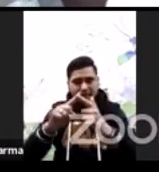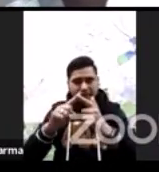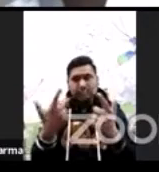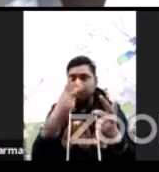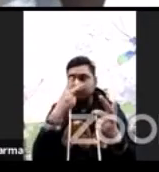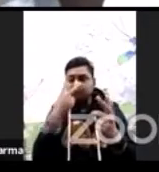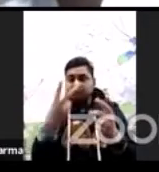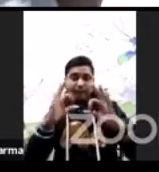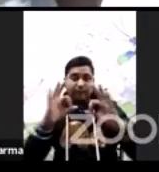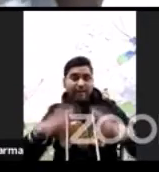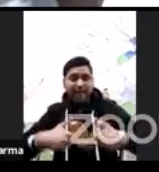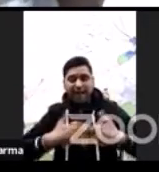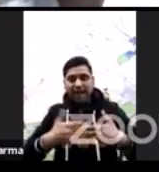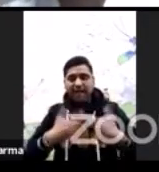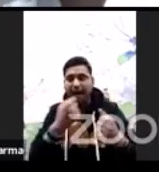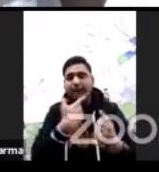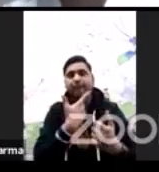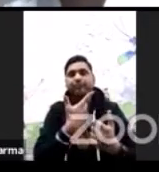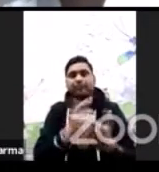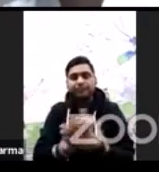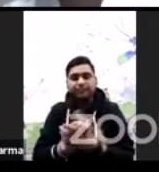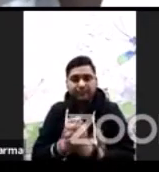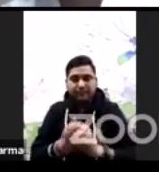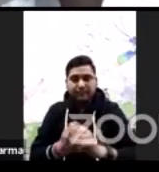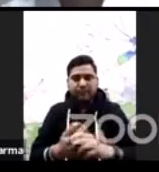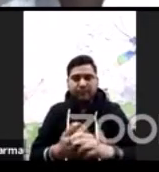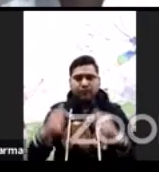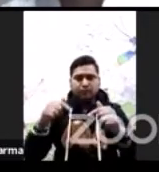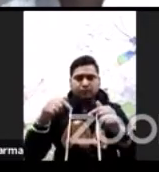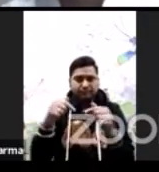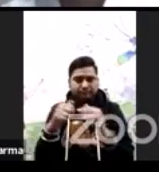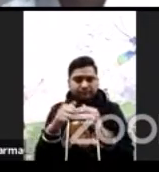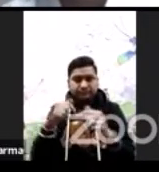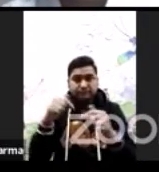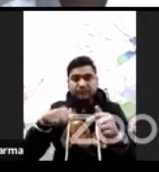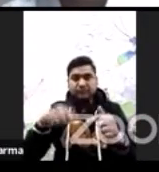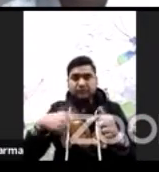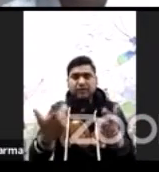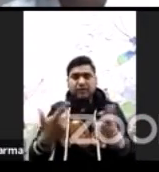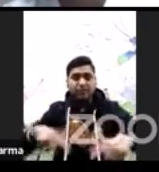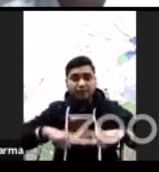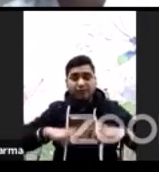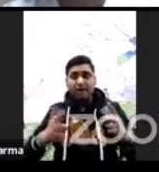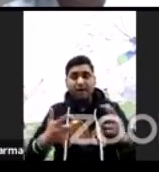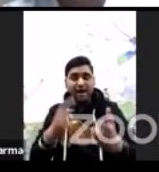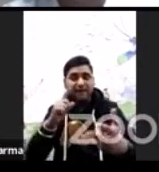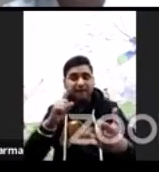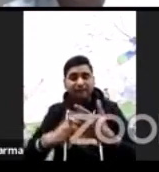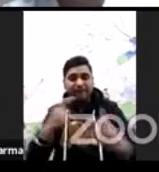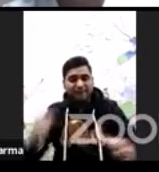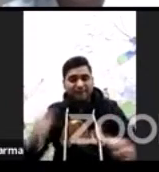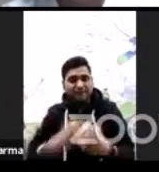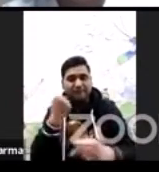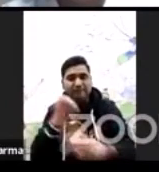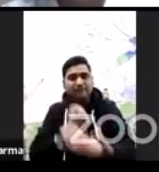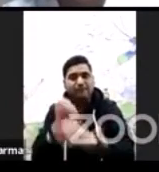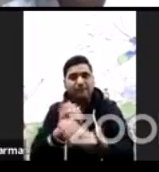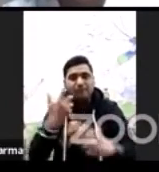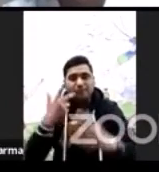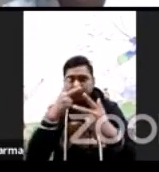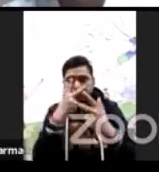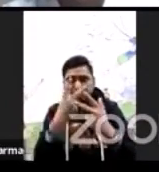company, which says to unleash human energy through technology for an inclusive